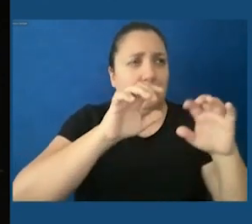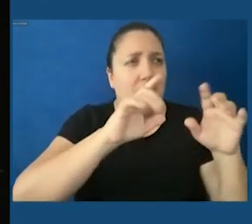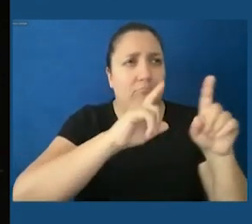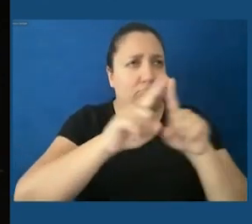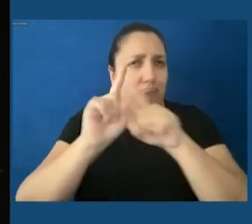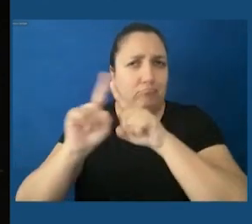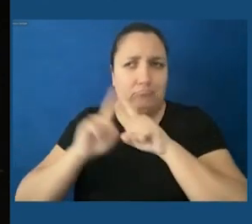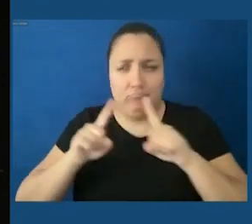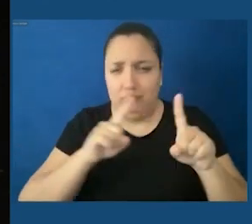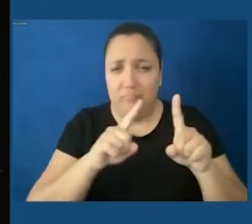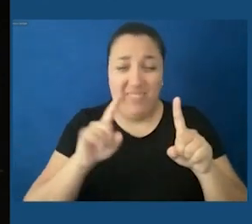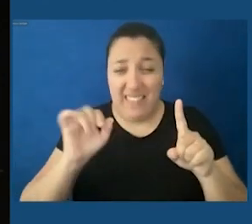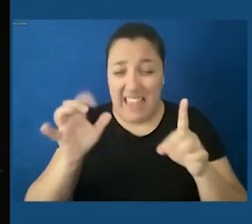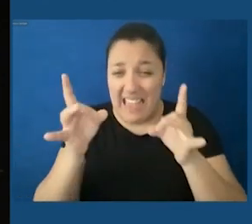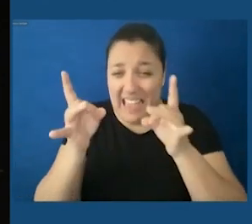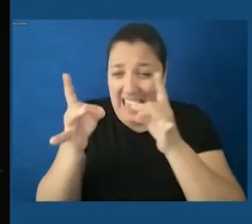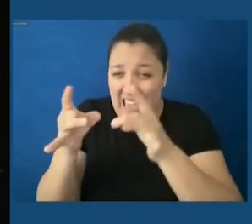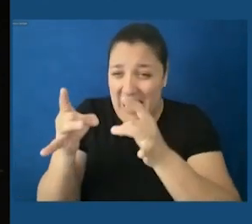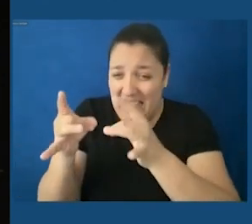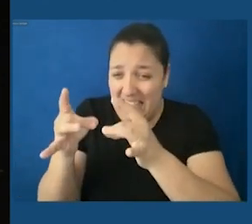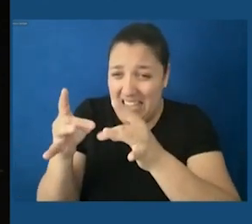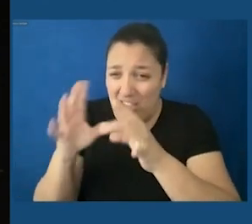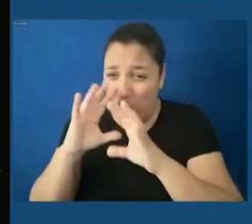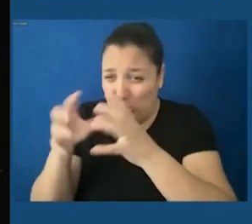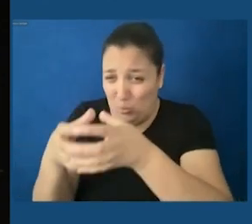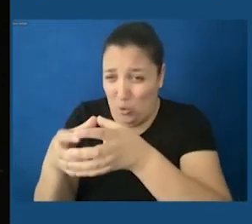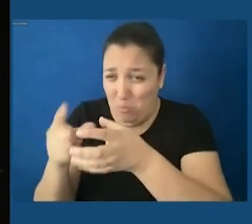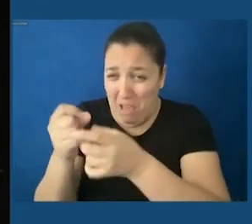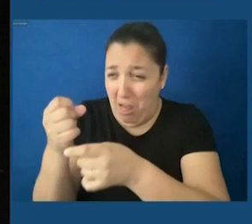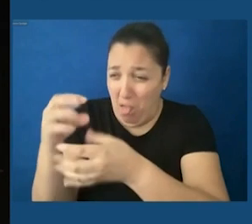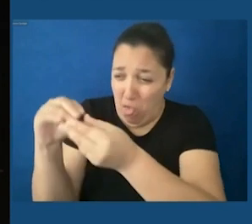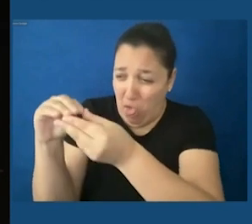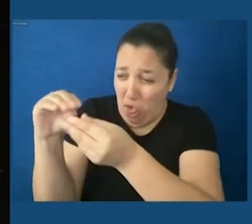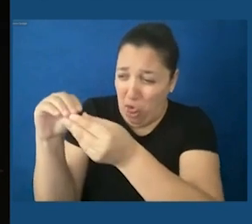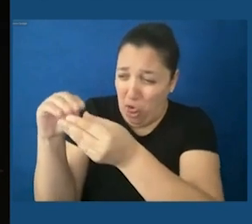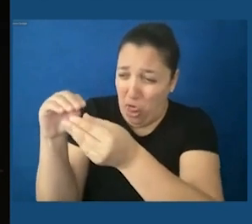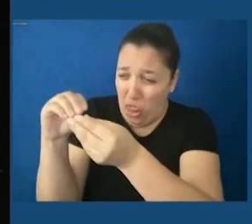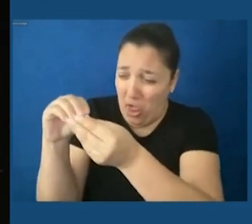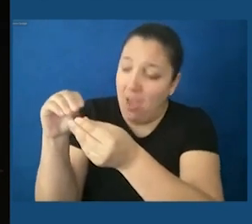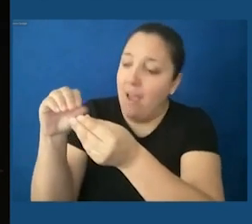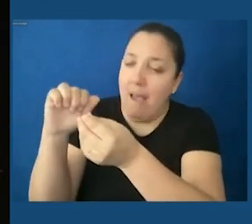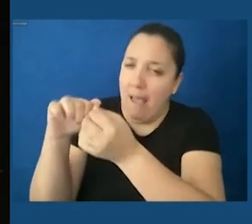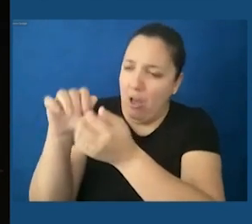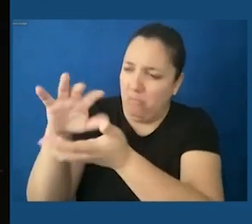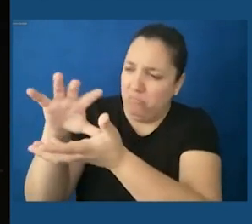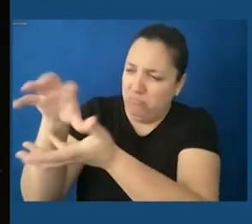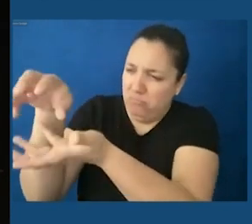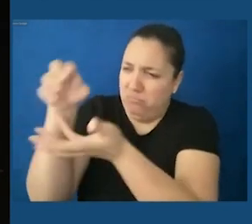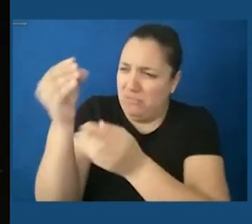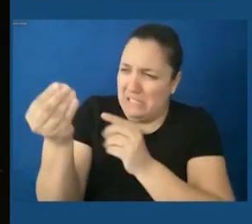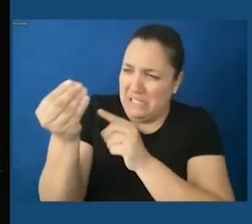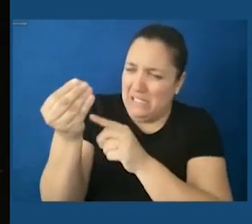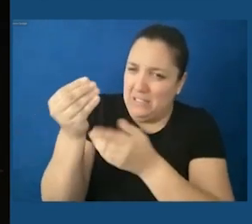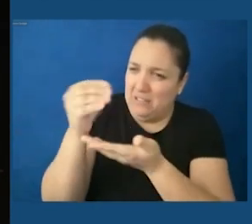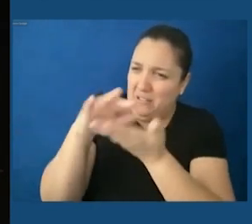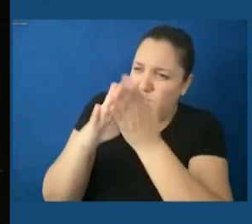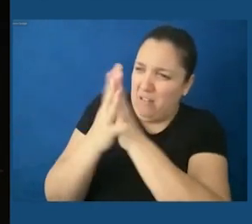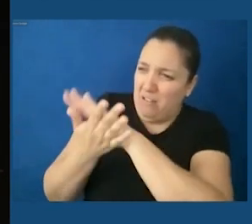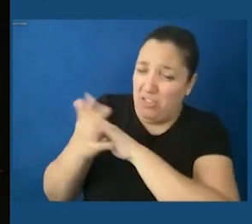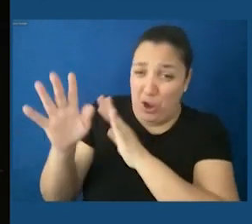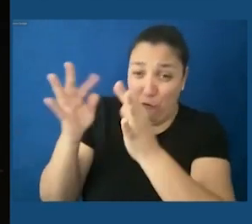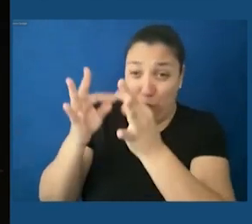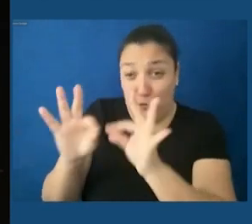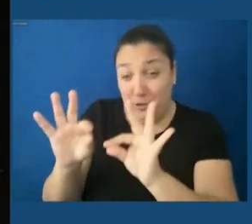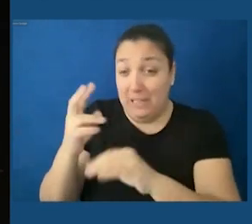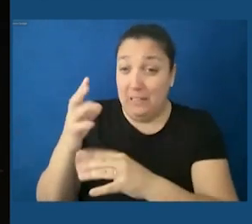the hatred that hate groups and others spew and turn that around on them? How do you take their free speech rights and make it